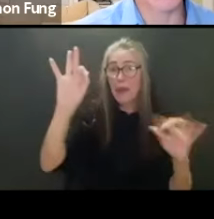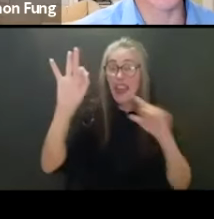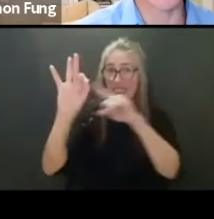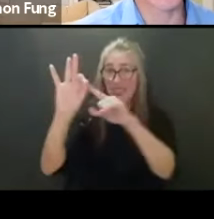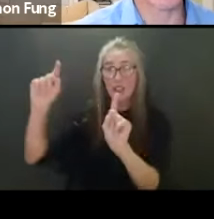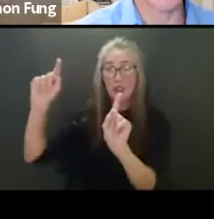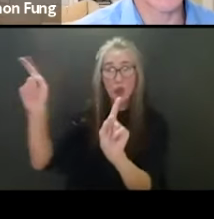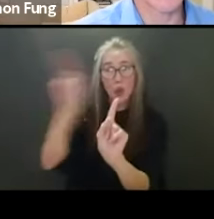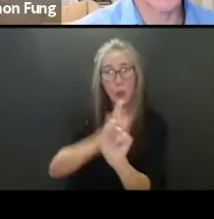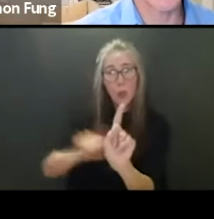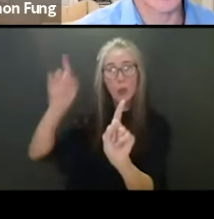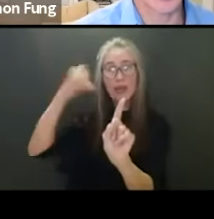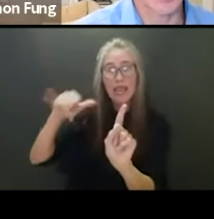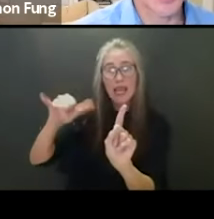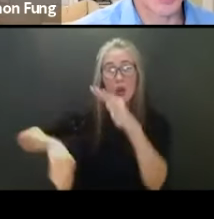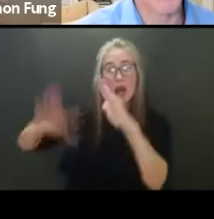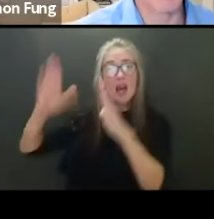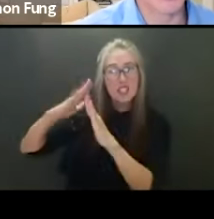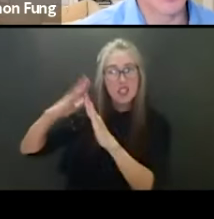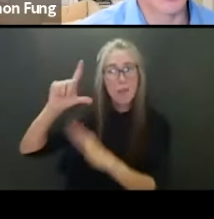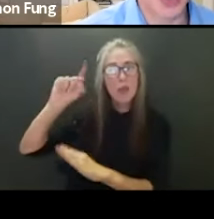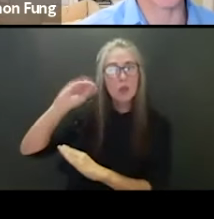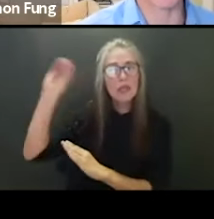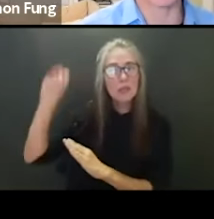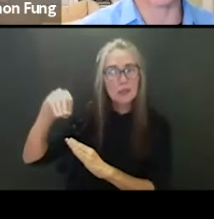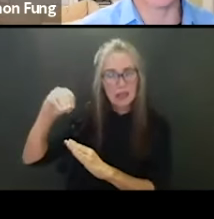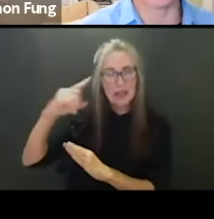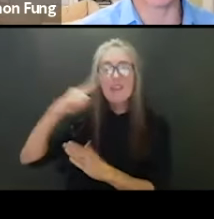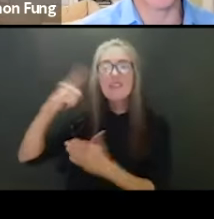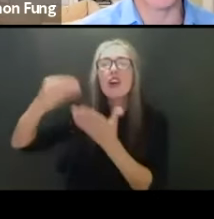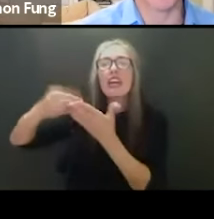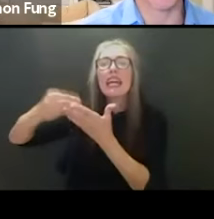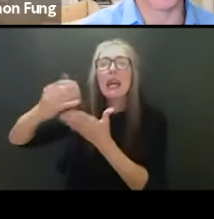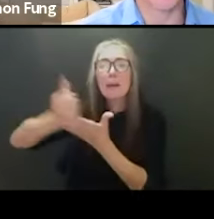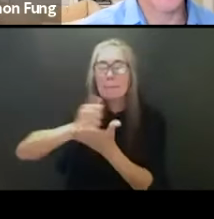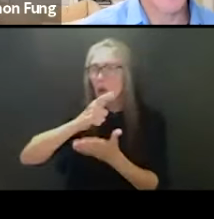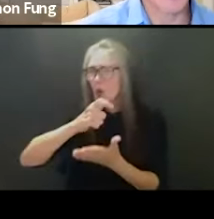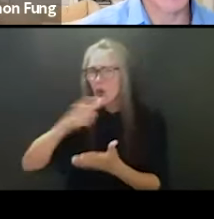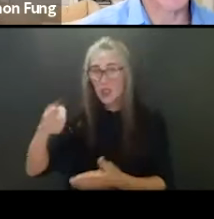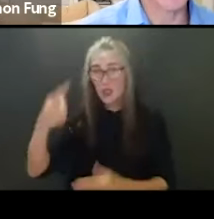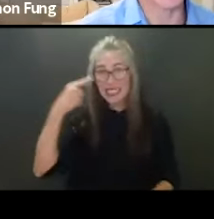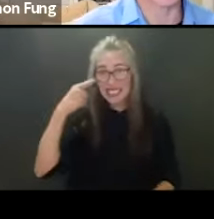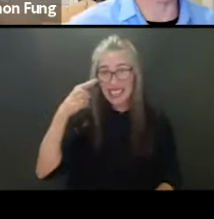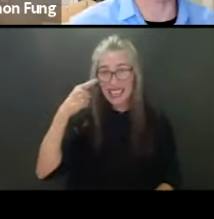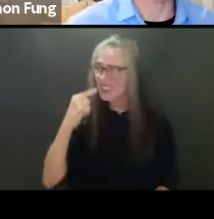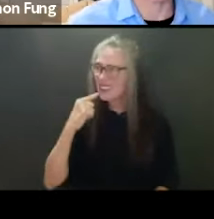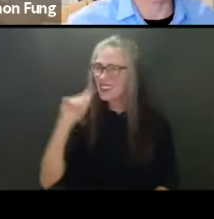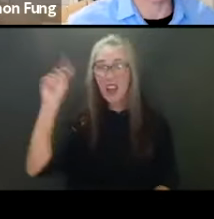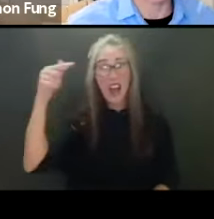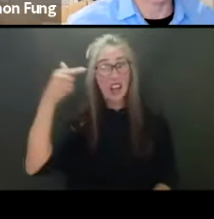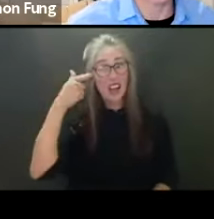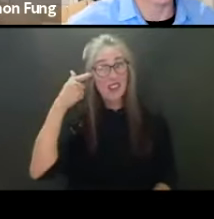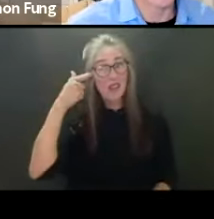this black line here is the top 10%, top 20% of the income distribution. And you can think, well,